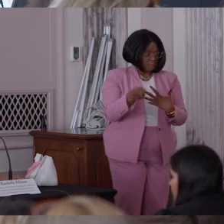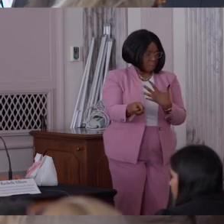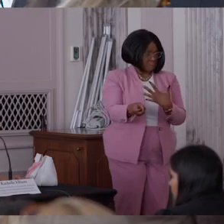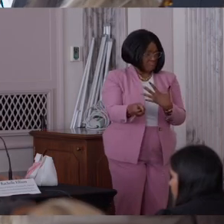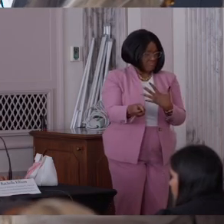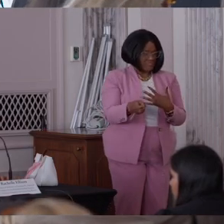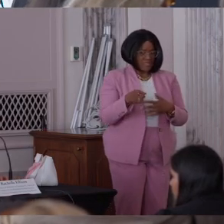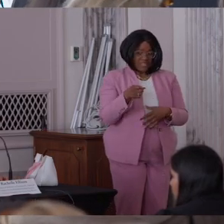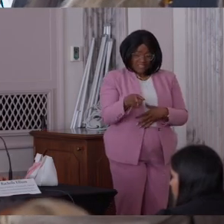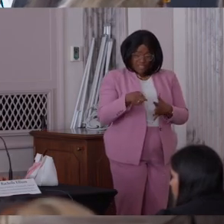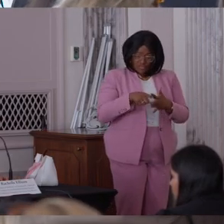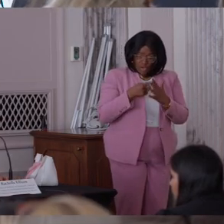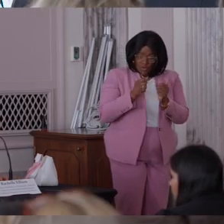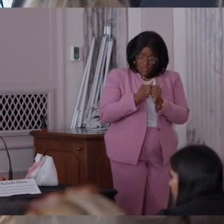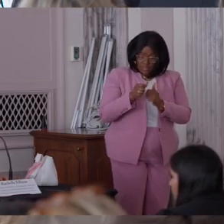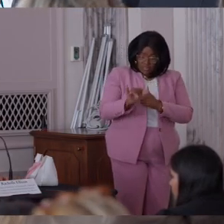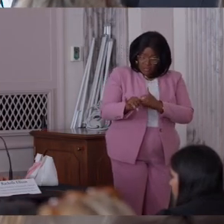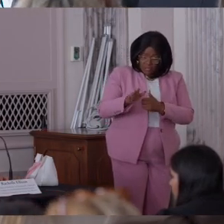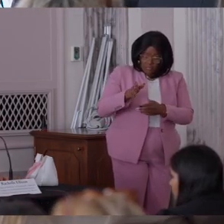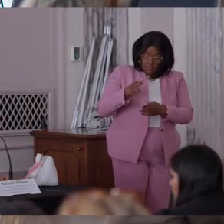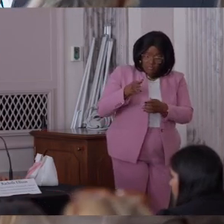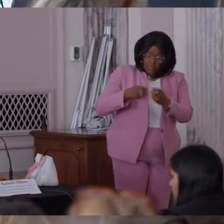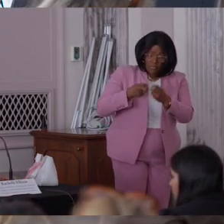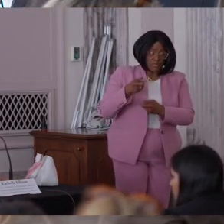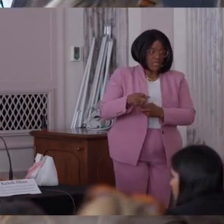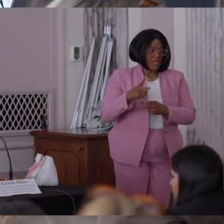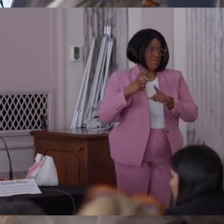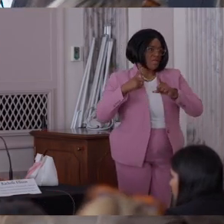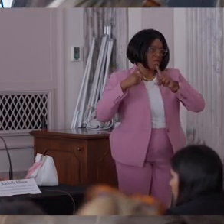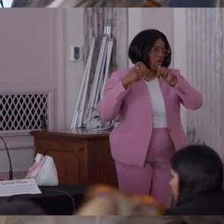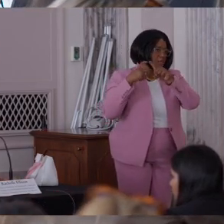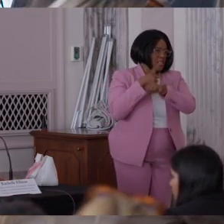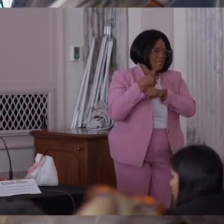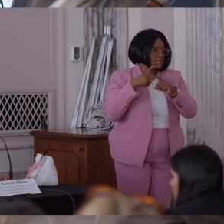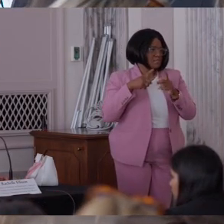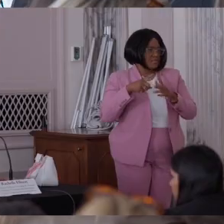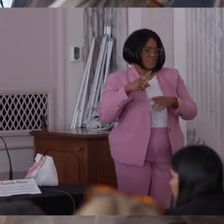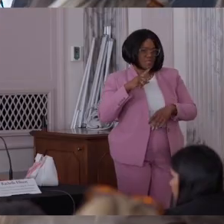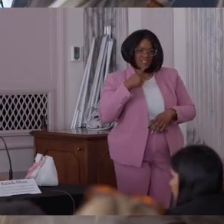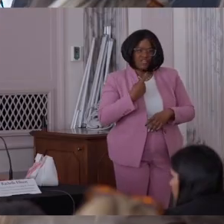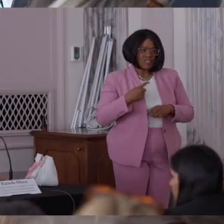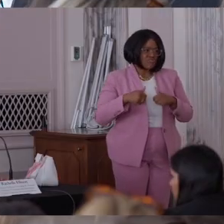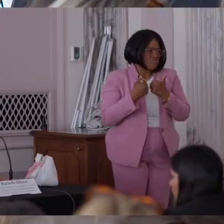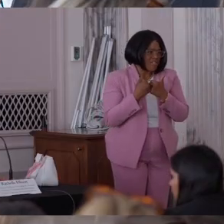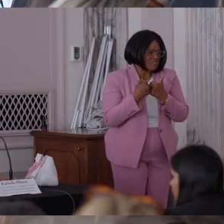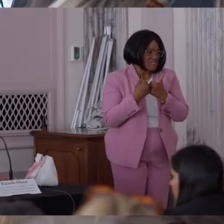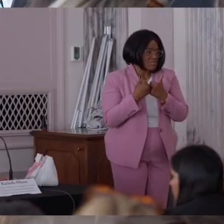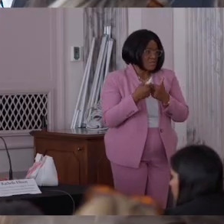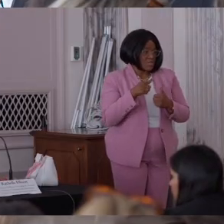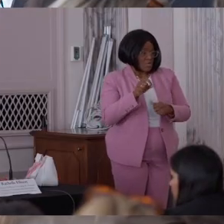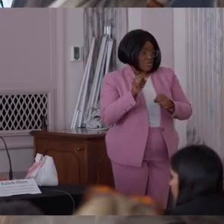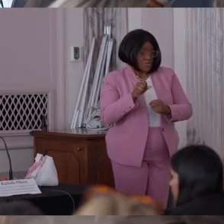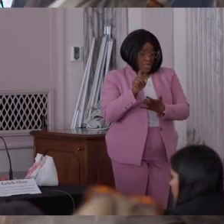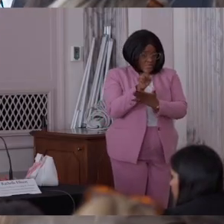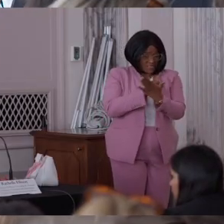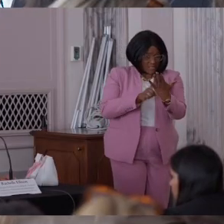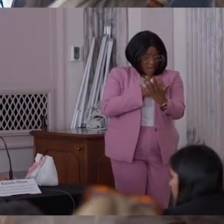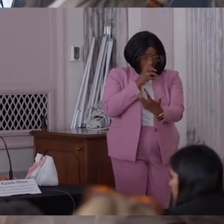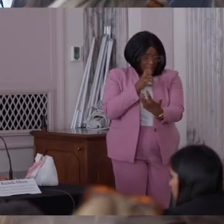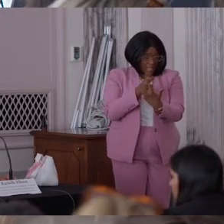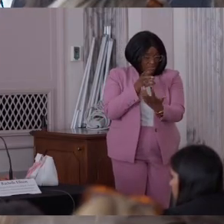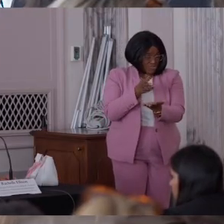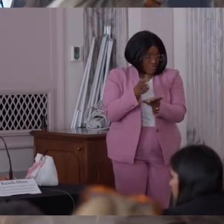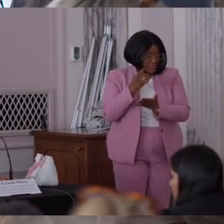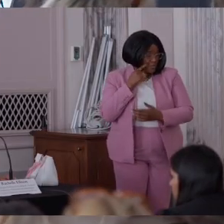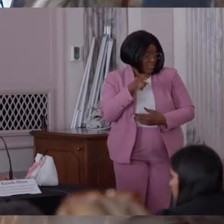starts out in their own apartment and they have very, very complex and serious challenges, you can design the service. Like